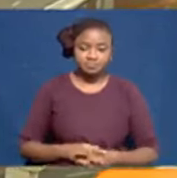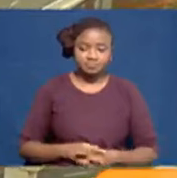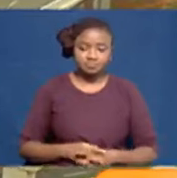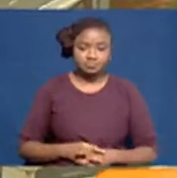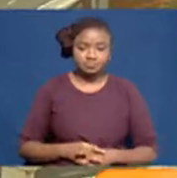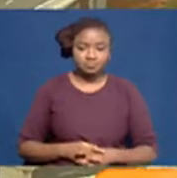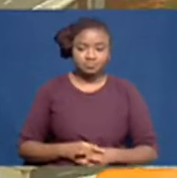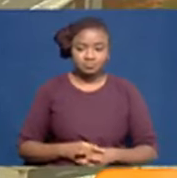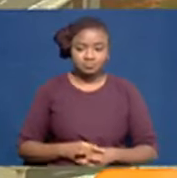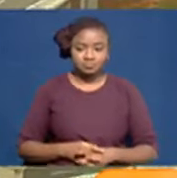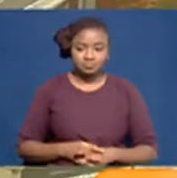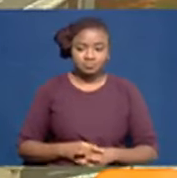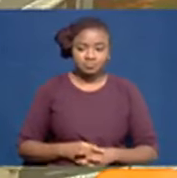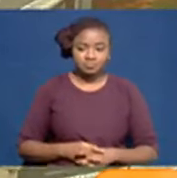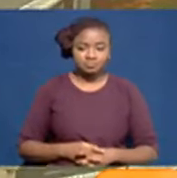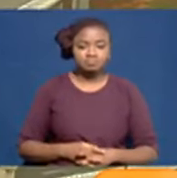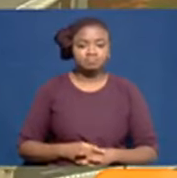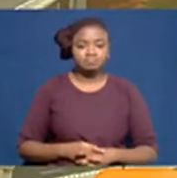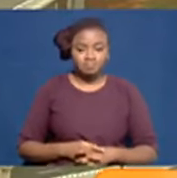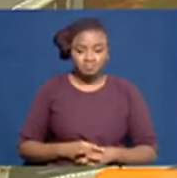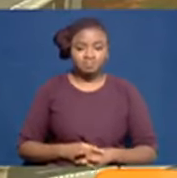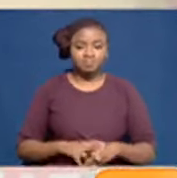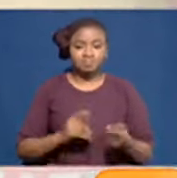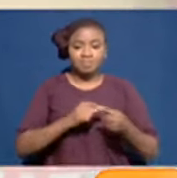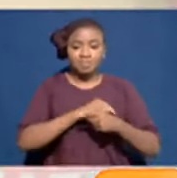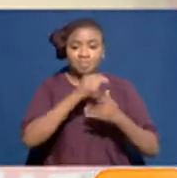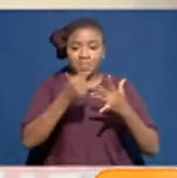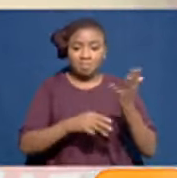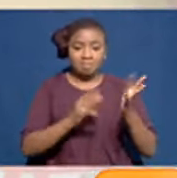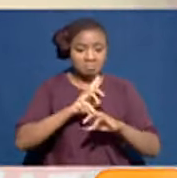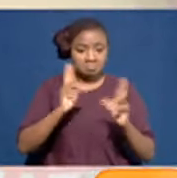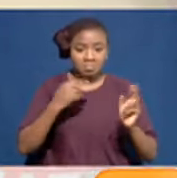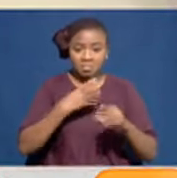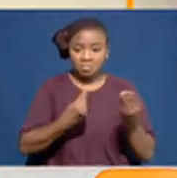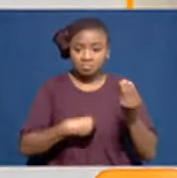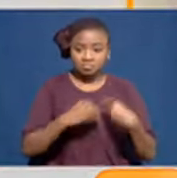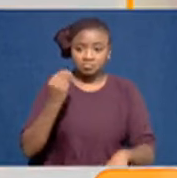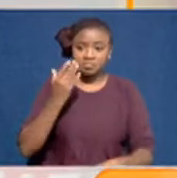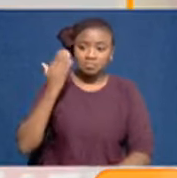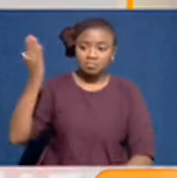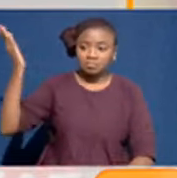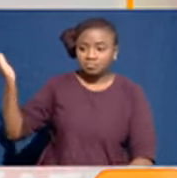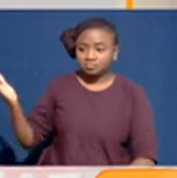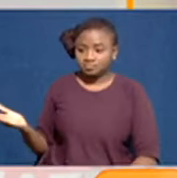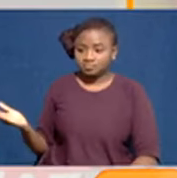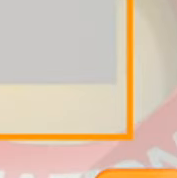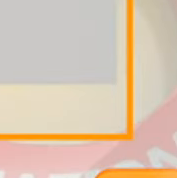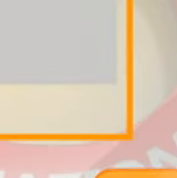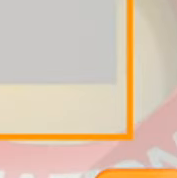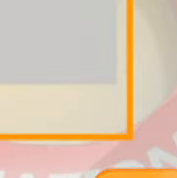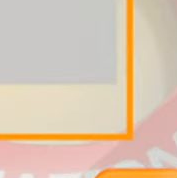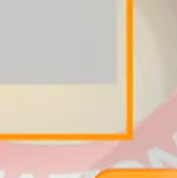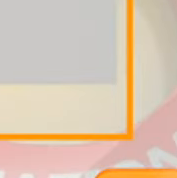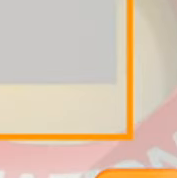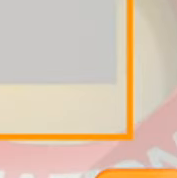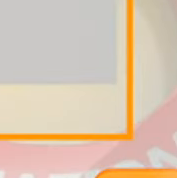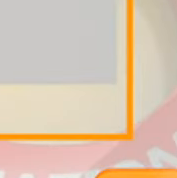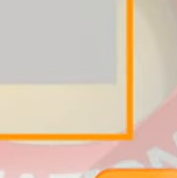In a dispatch, the following entities are up for sale: New Kenya Cooperative Creameries, Kenya Literature